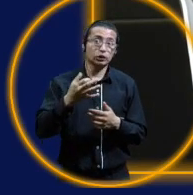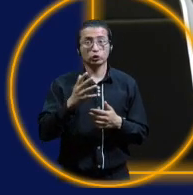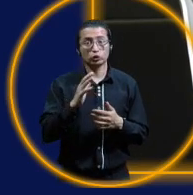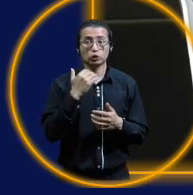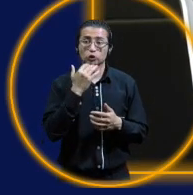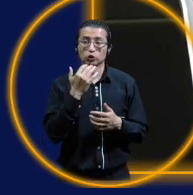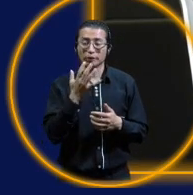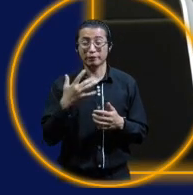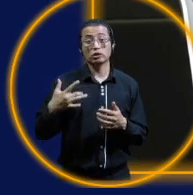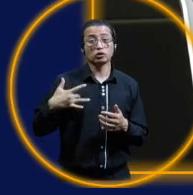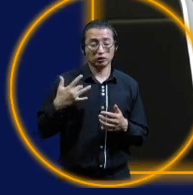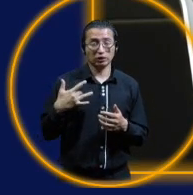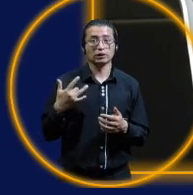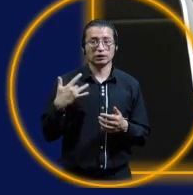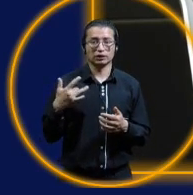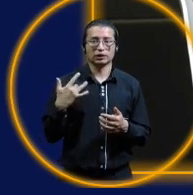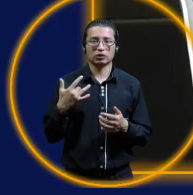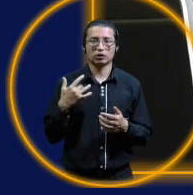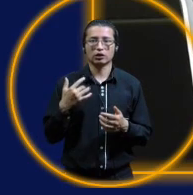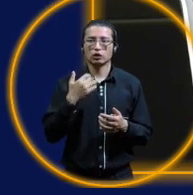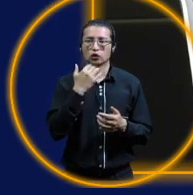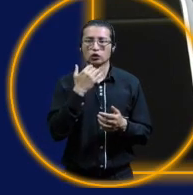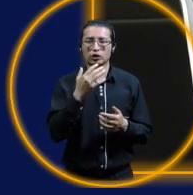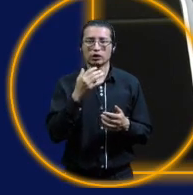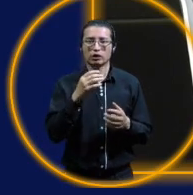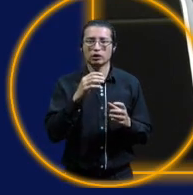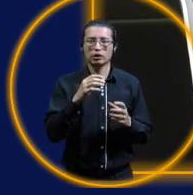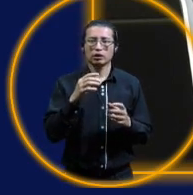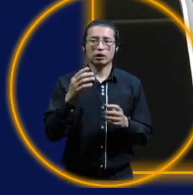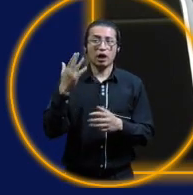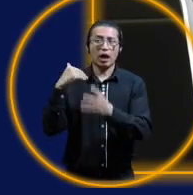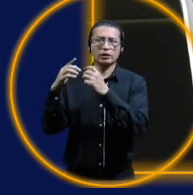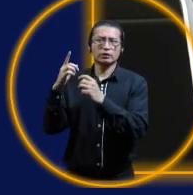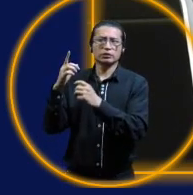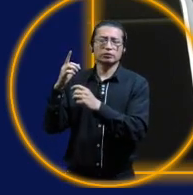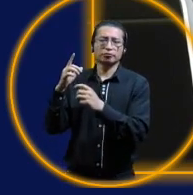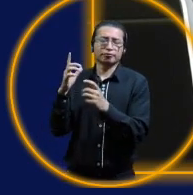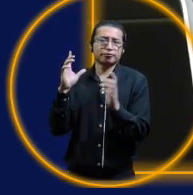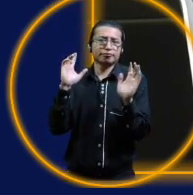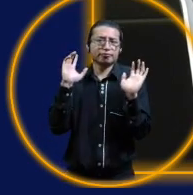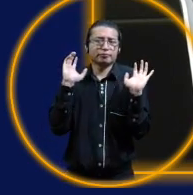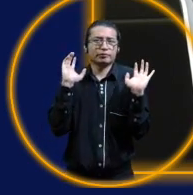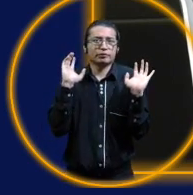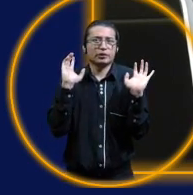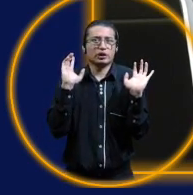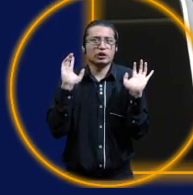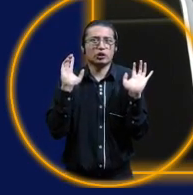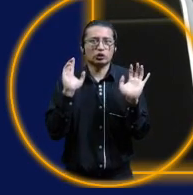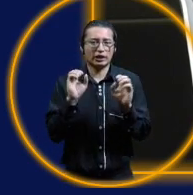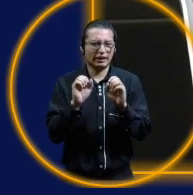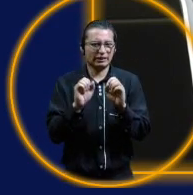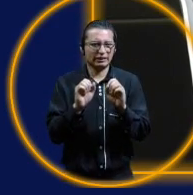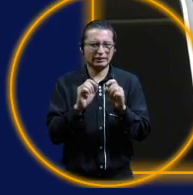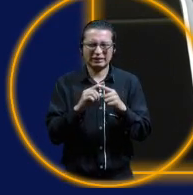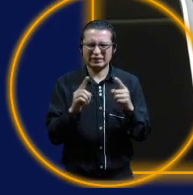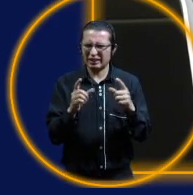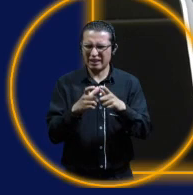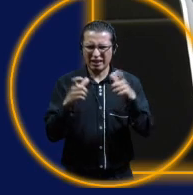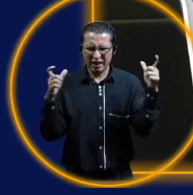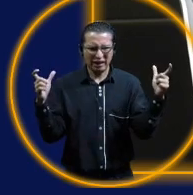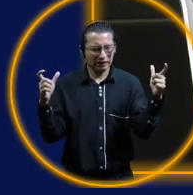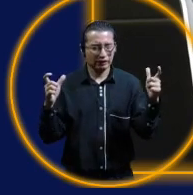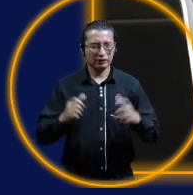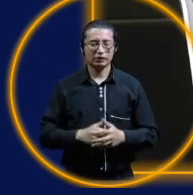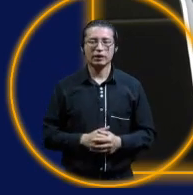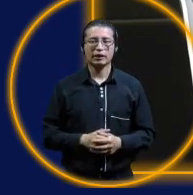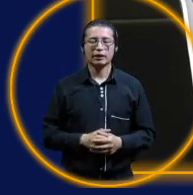the distance between millennials and Gen Z is not that big. And I mean,